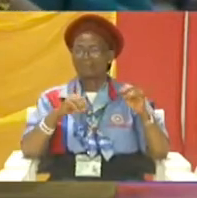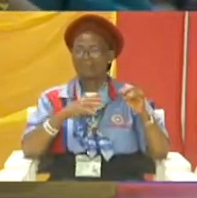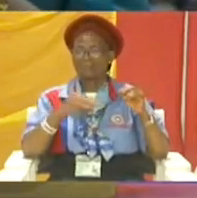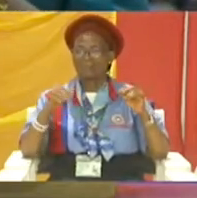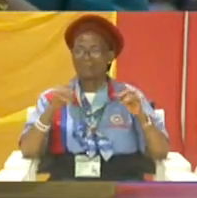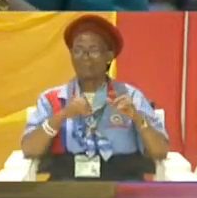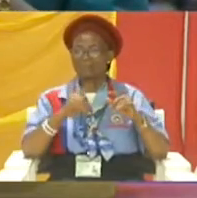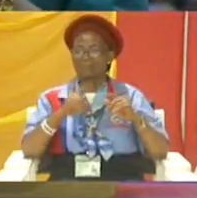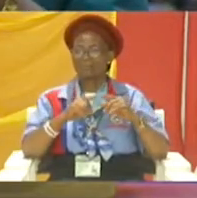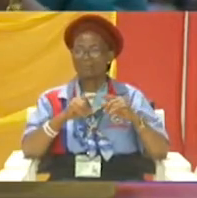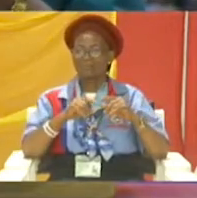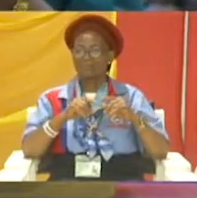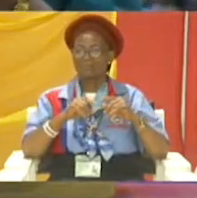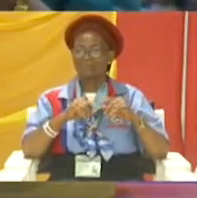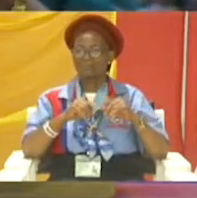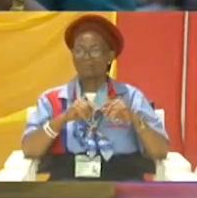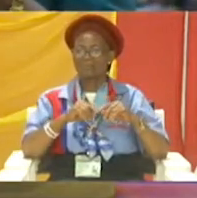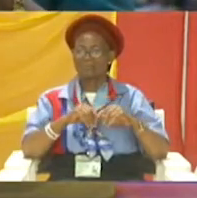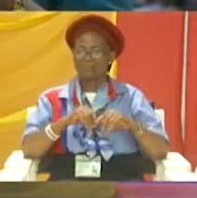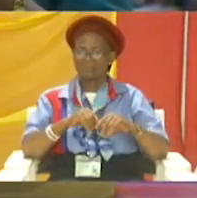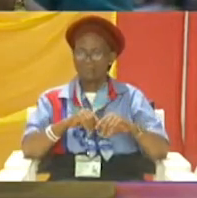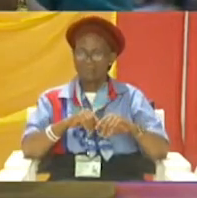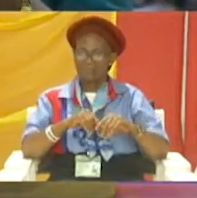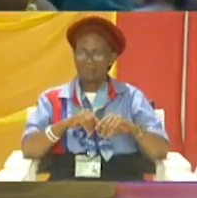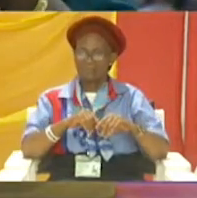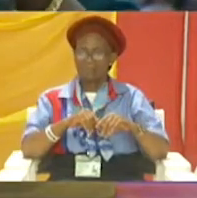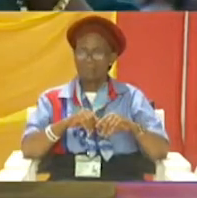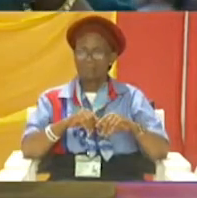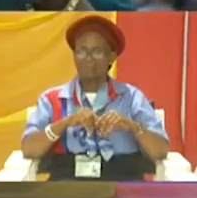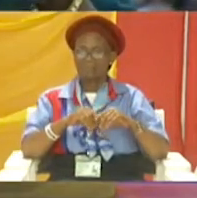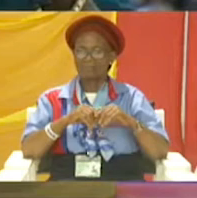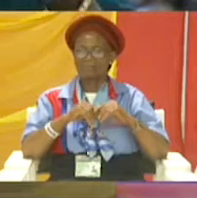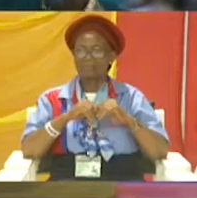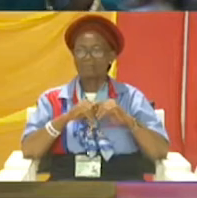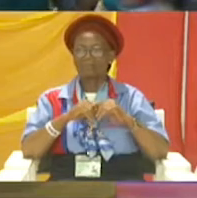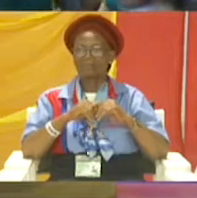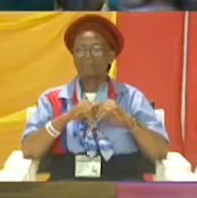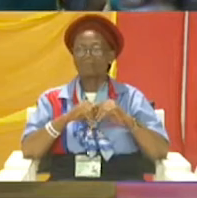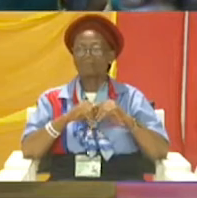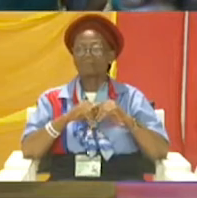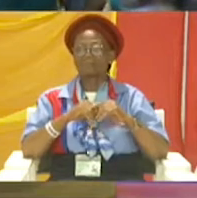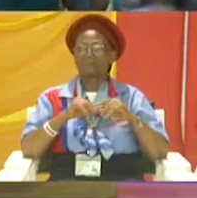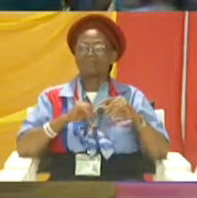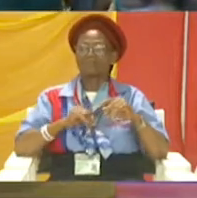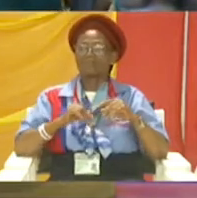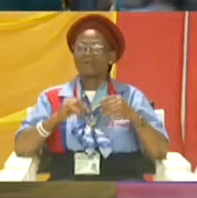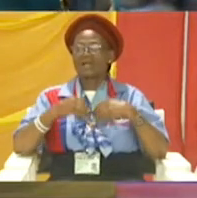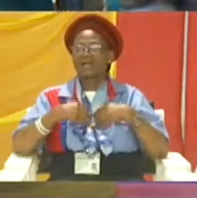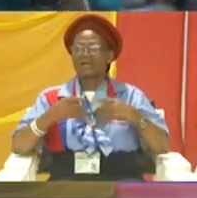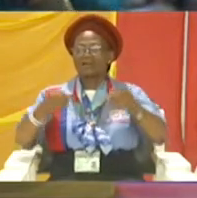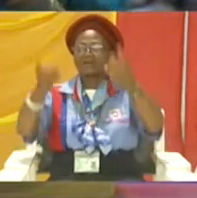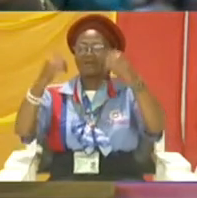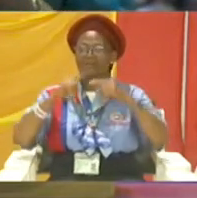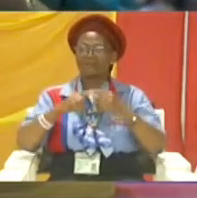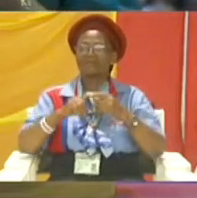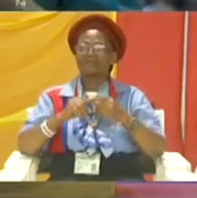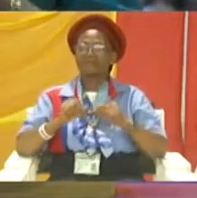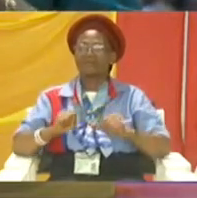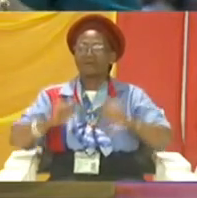business tonight, oh Lord. I've come to surrender completely to